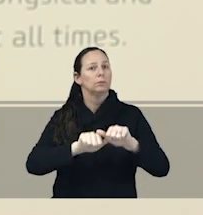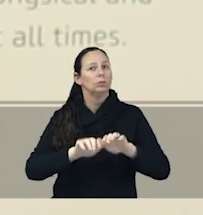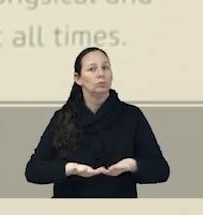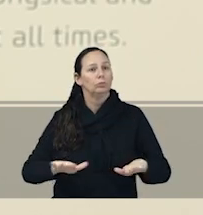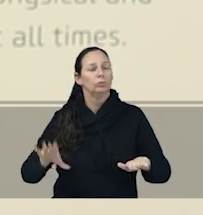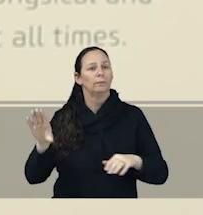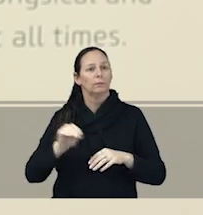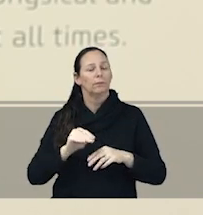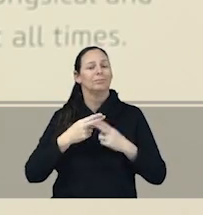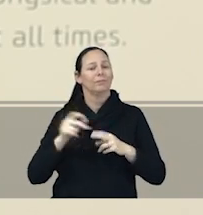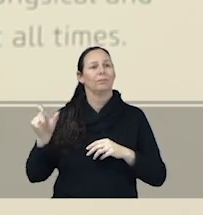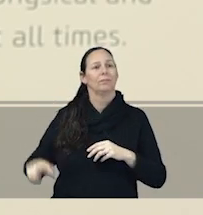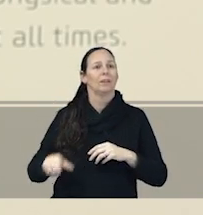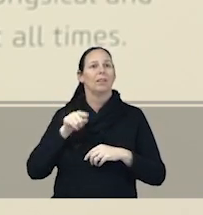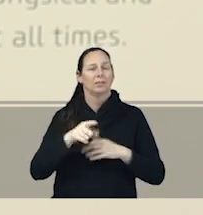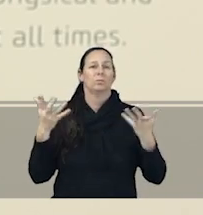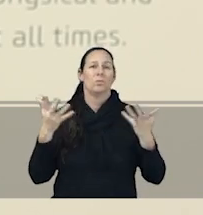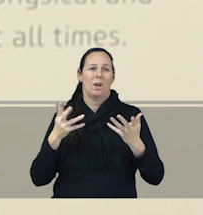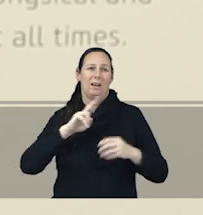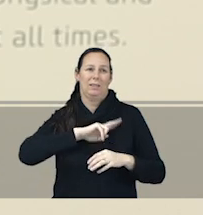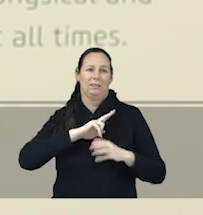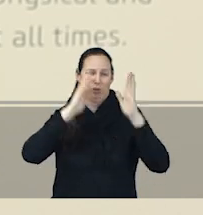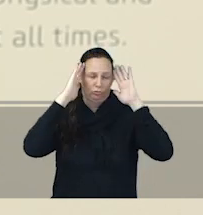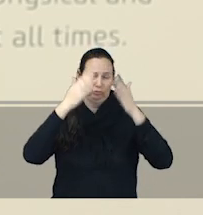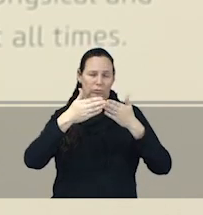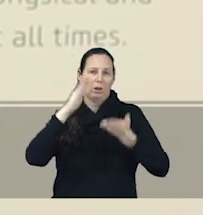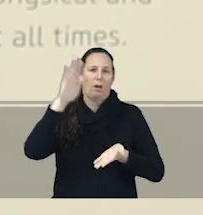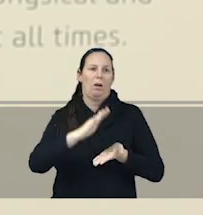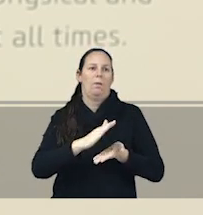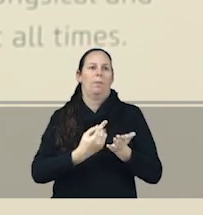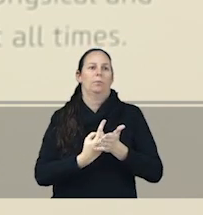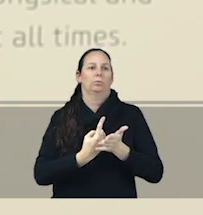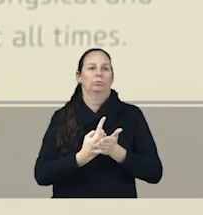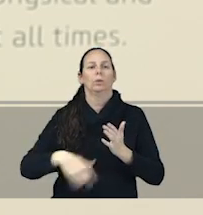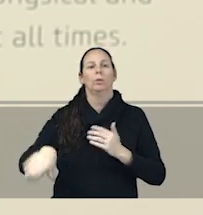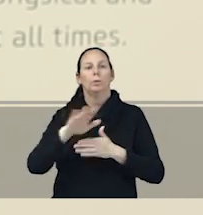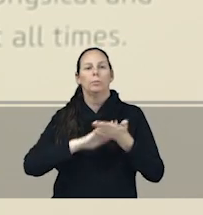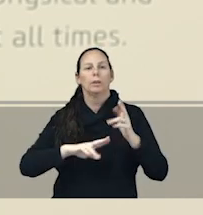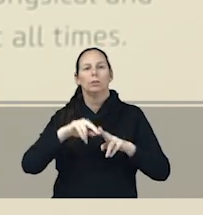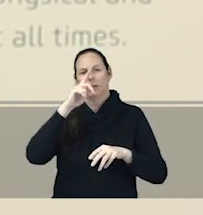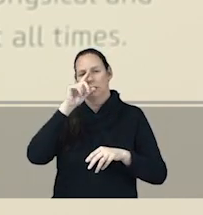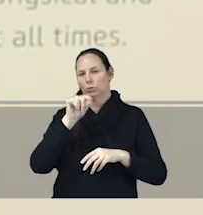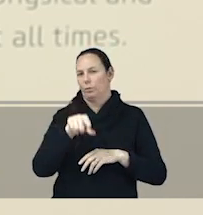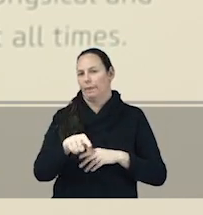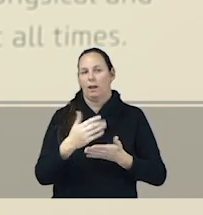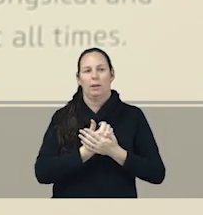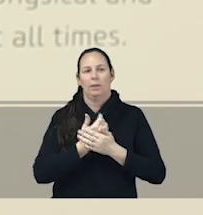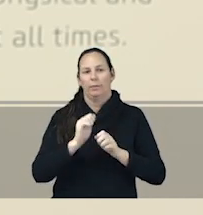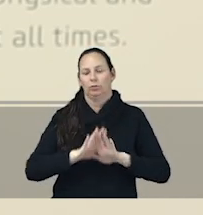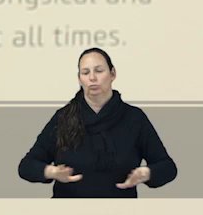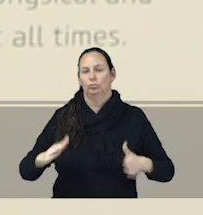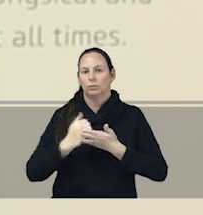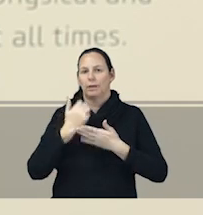in this instance, when we talk about protecting children from sexual offenders or from the incidence of child sexual abuse, that's really where we need to